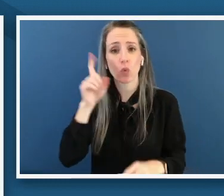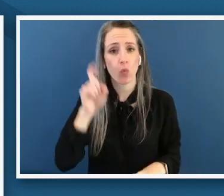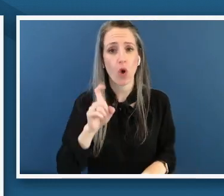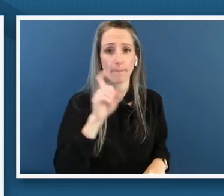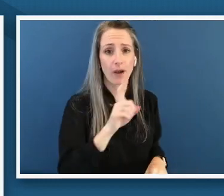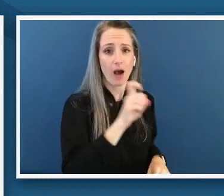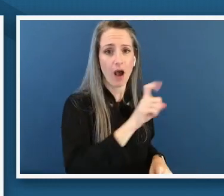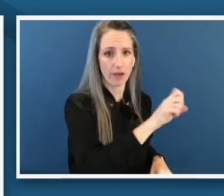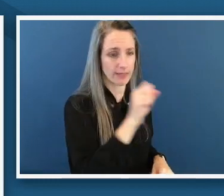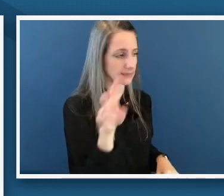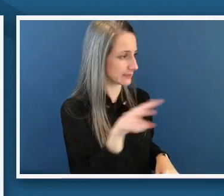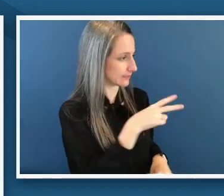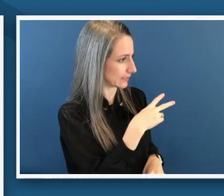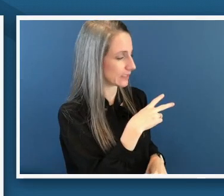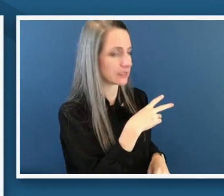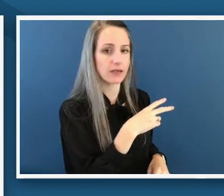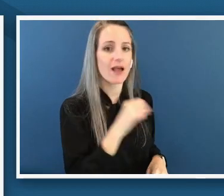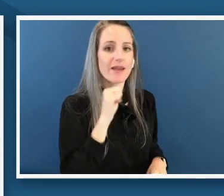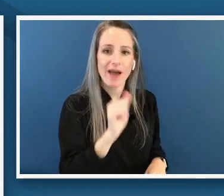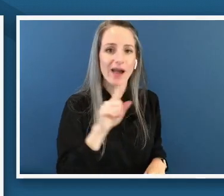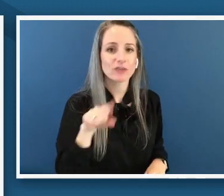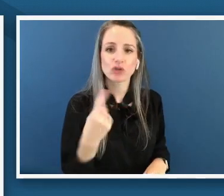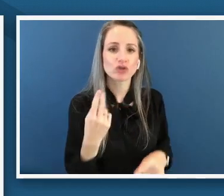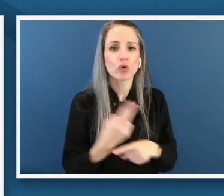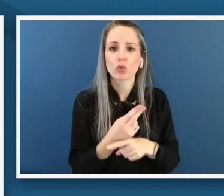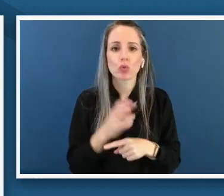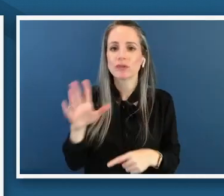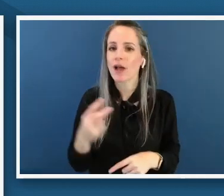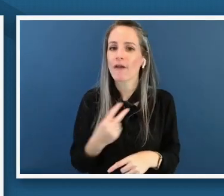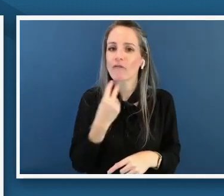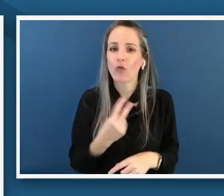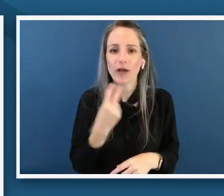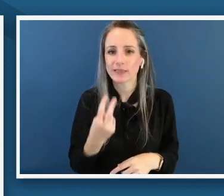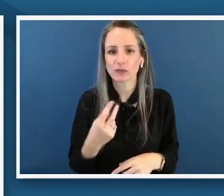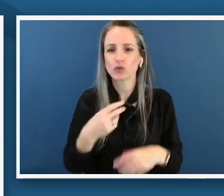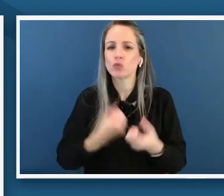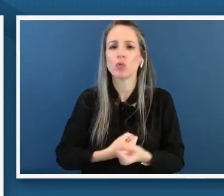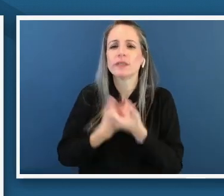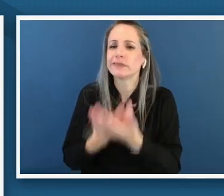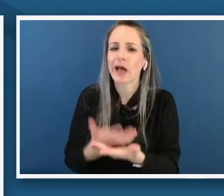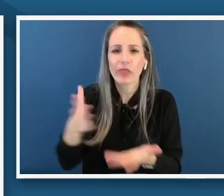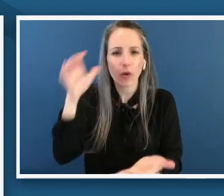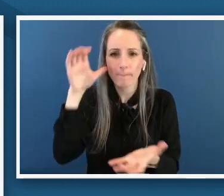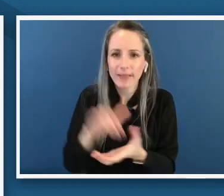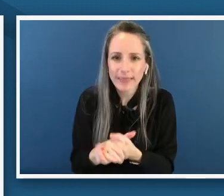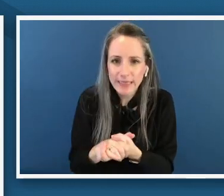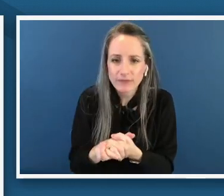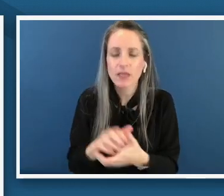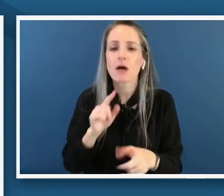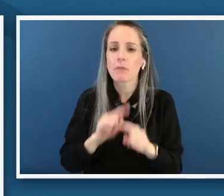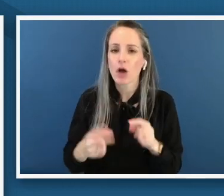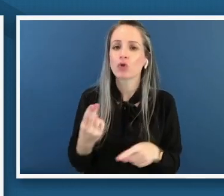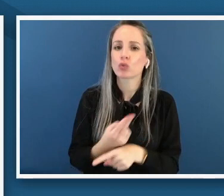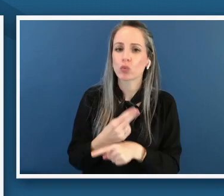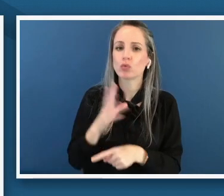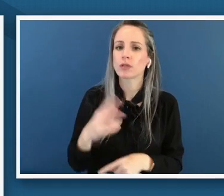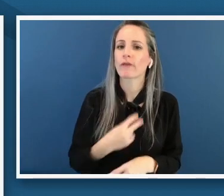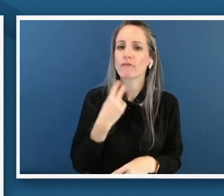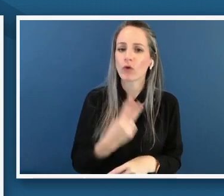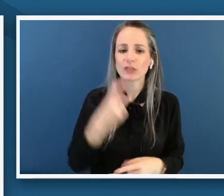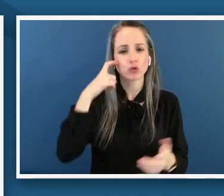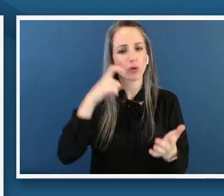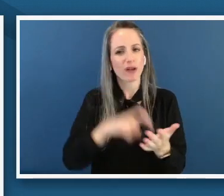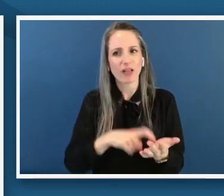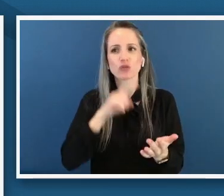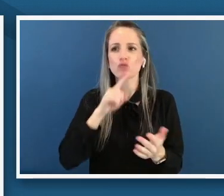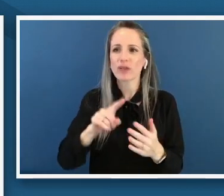back to voices, that they don't just use their voice to tell the world what they believe. They also use their voices to acknowledge the excellence in others,